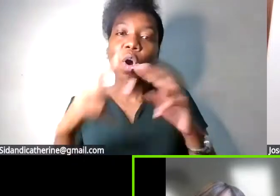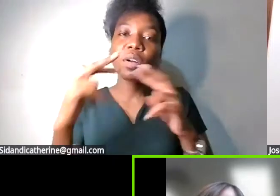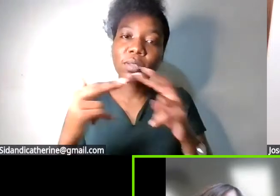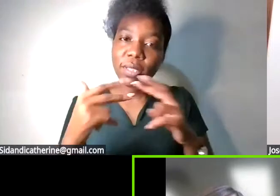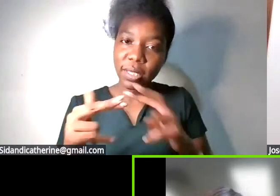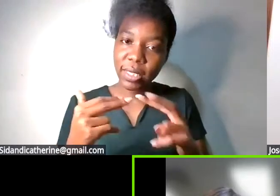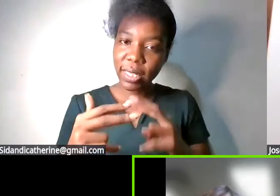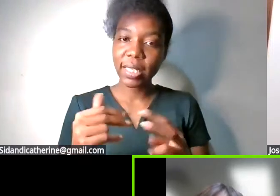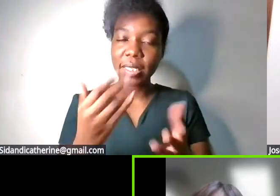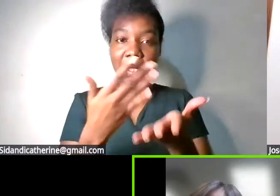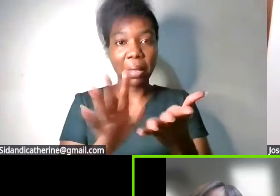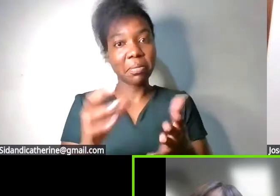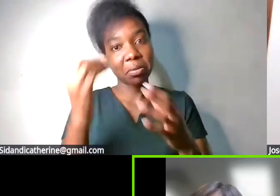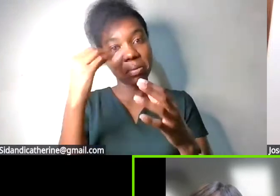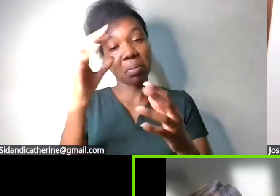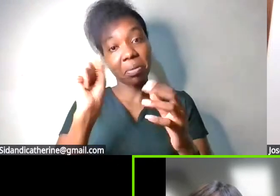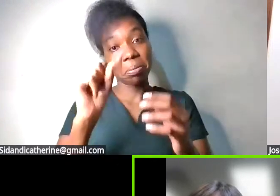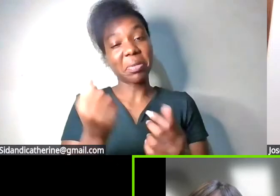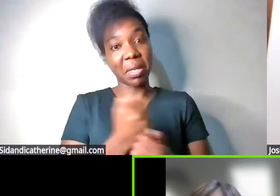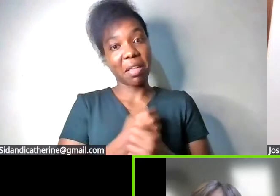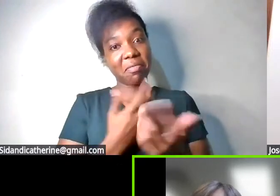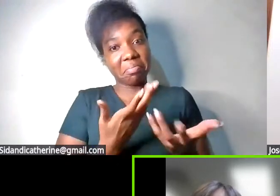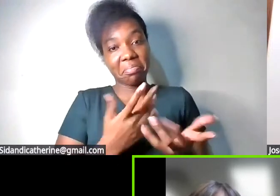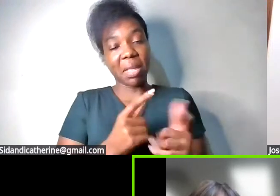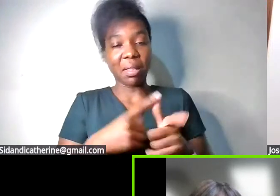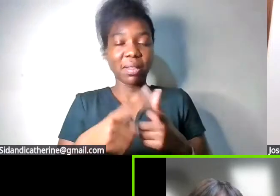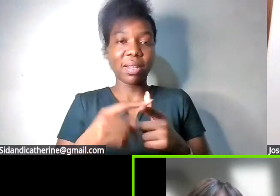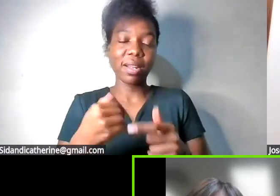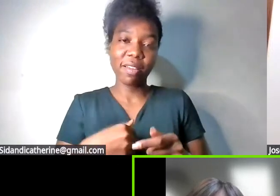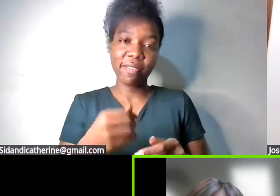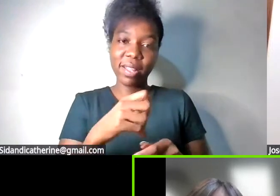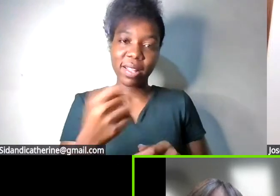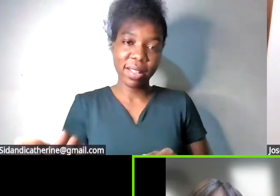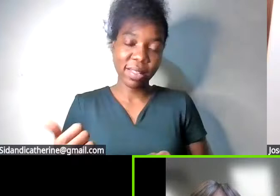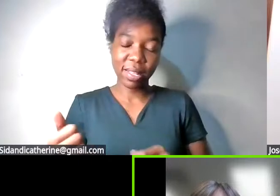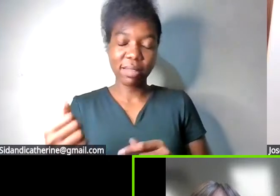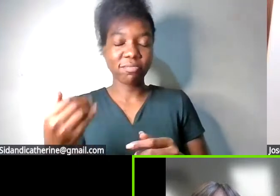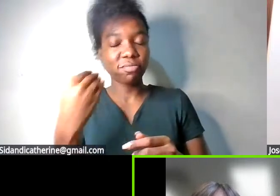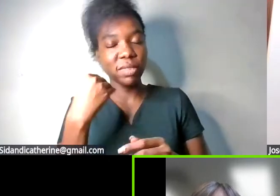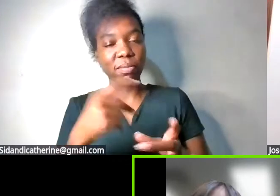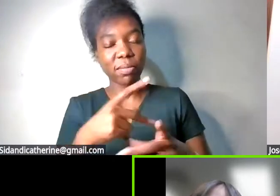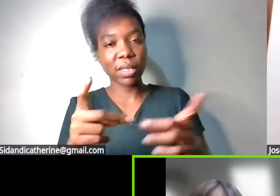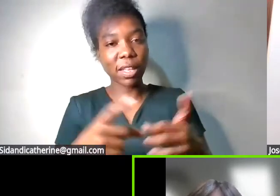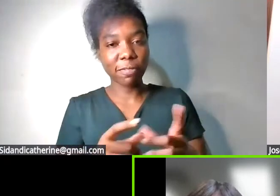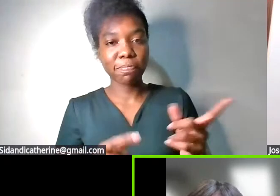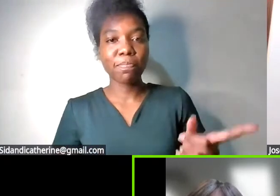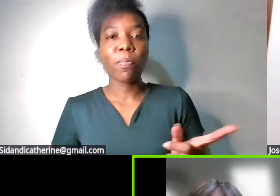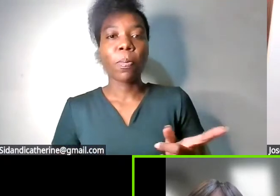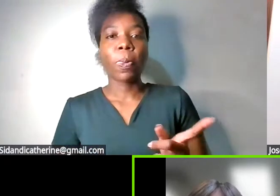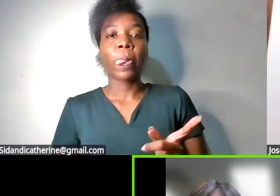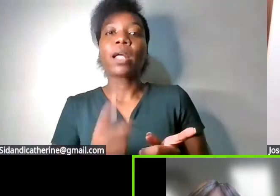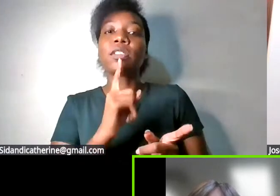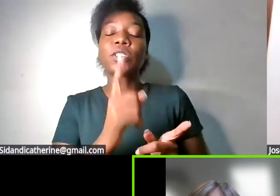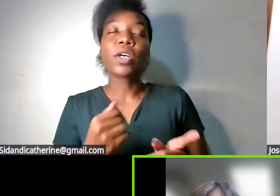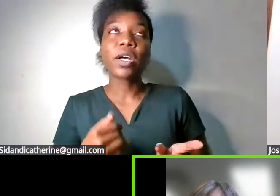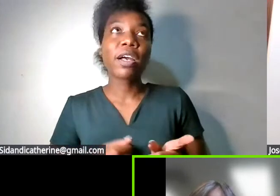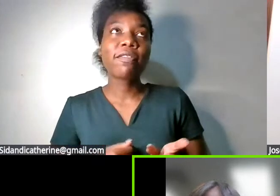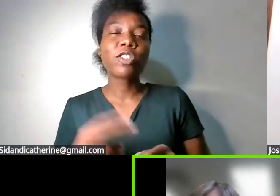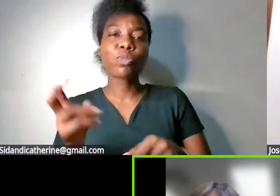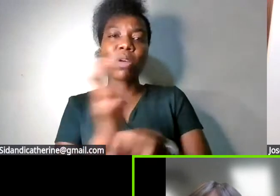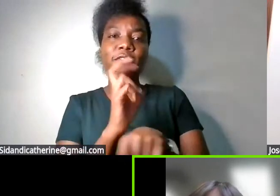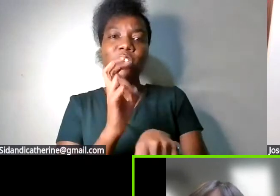that. And then we do have another residency. In most of our residency, we do have the supervision of